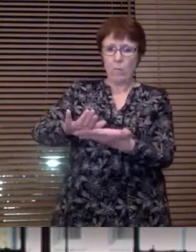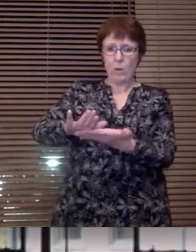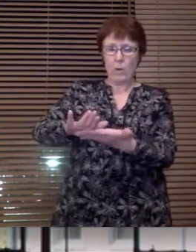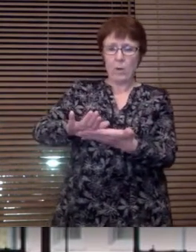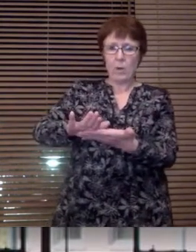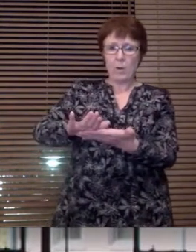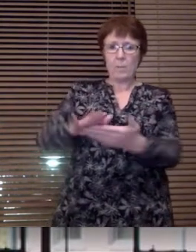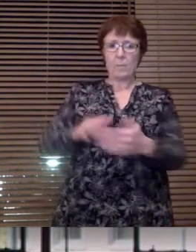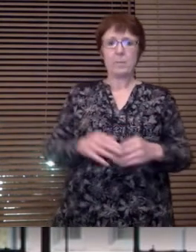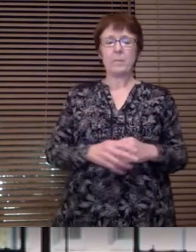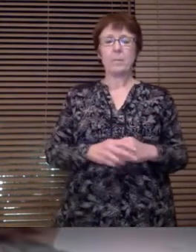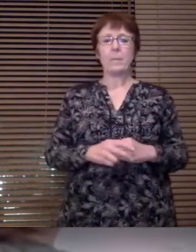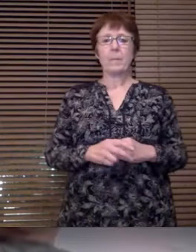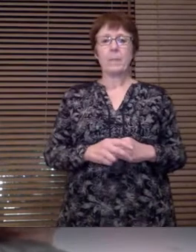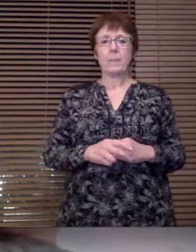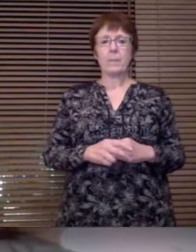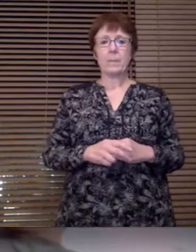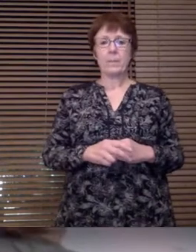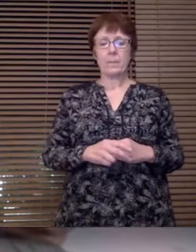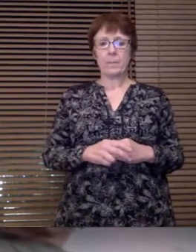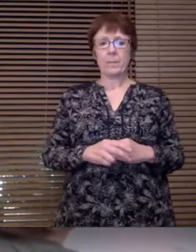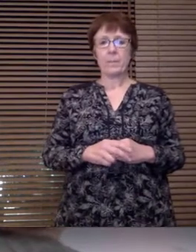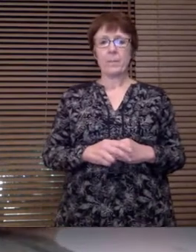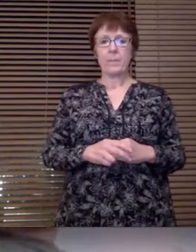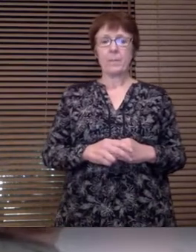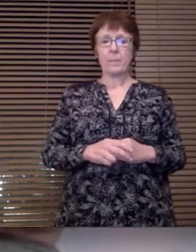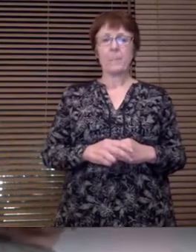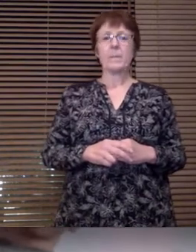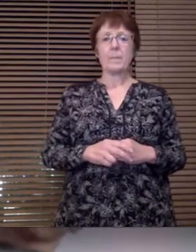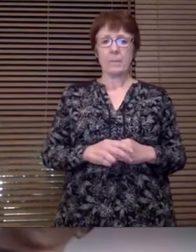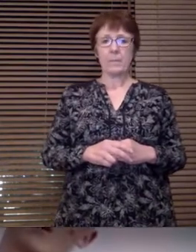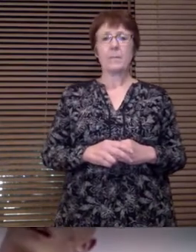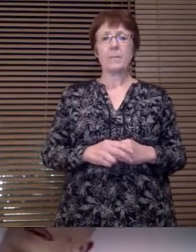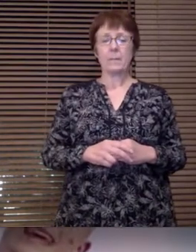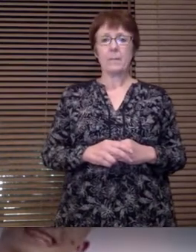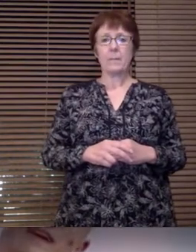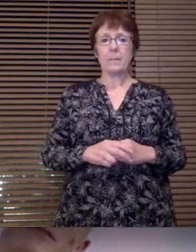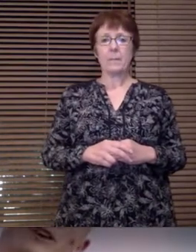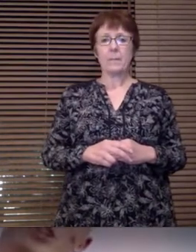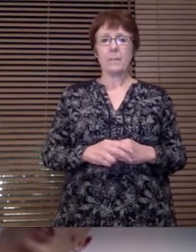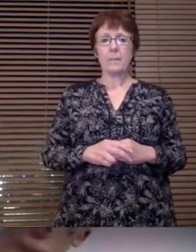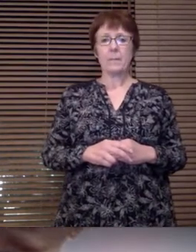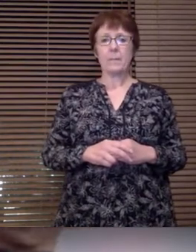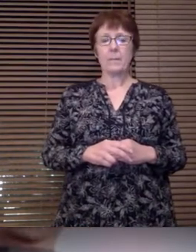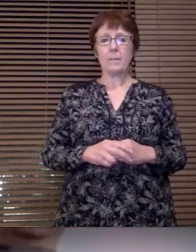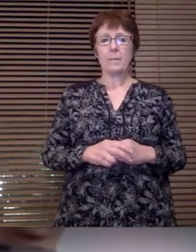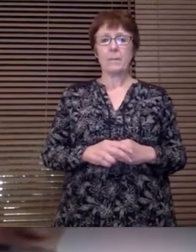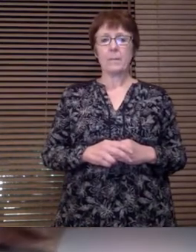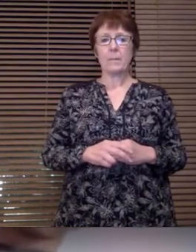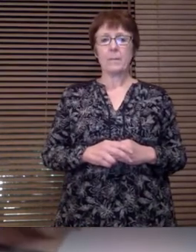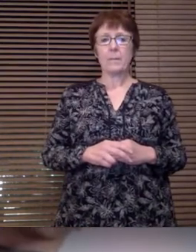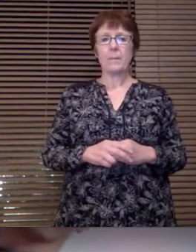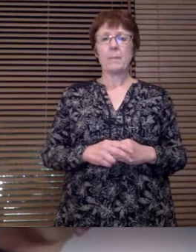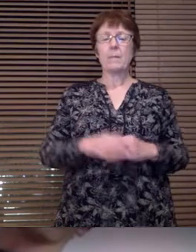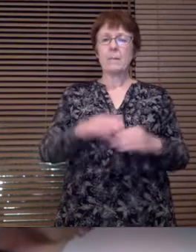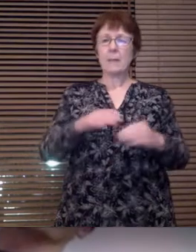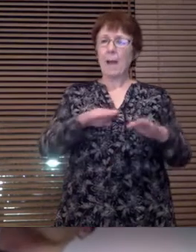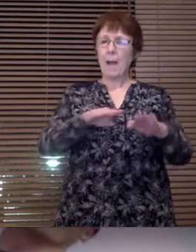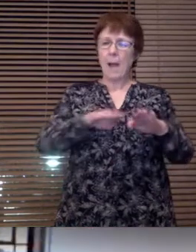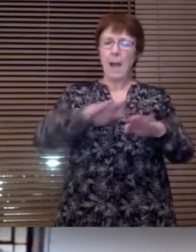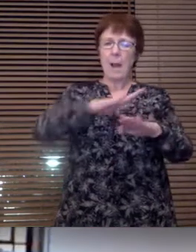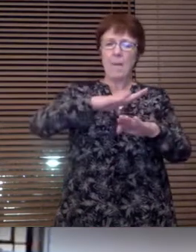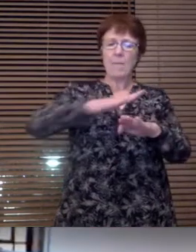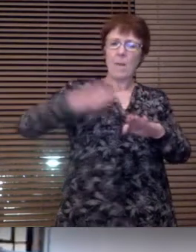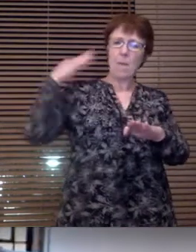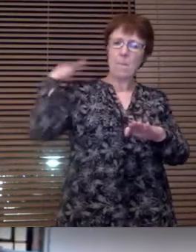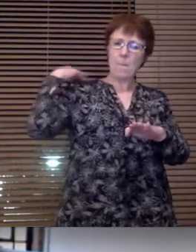I should squish my fingers, and that's like, we need that. Endeavour to push that lower back in for the whole 30